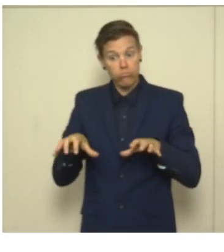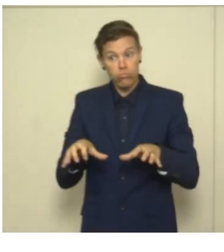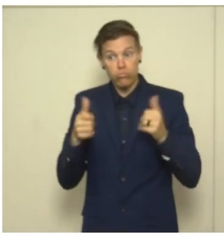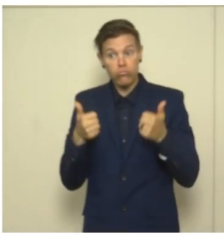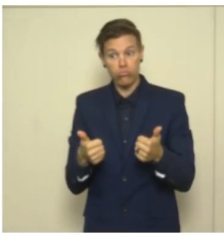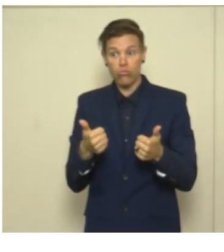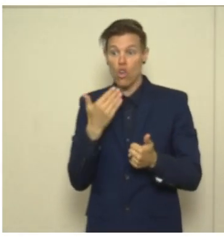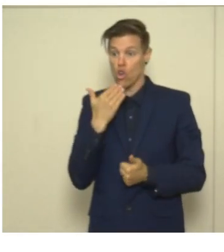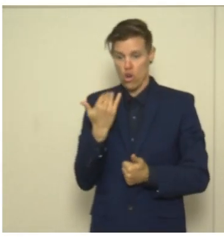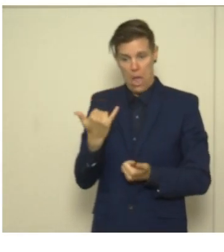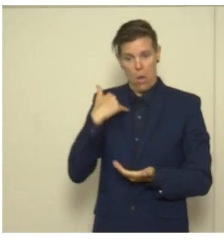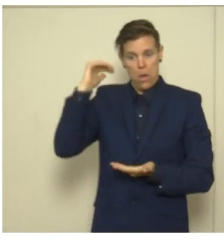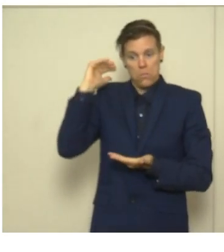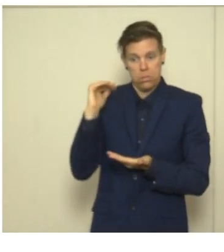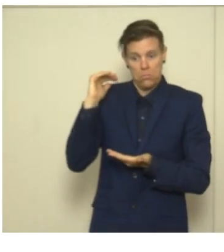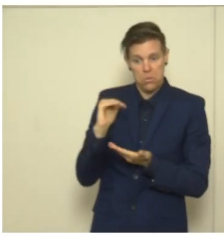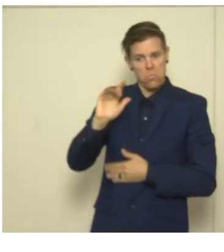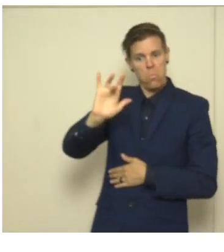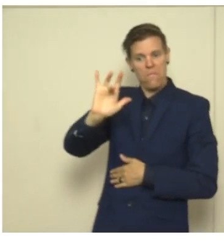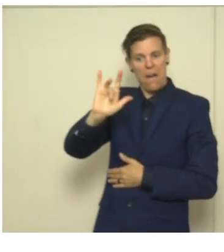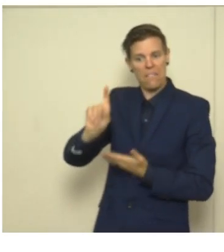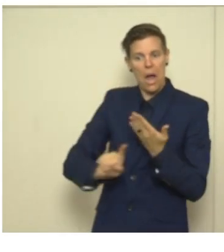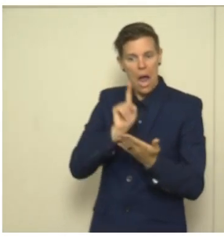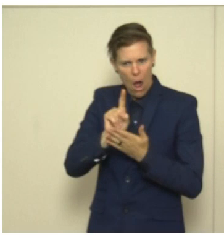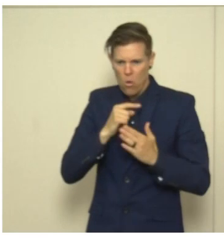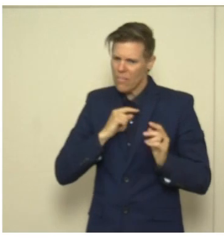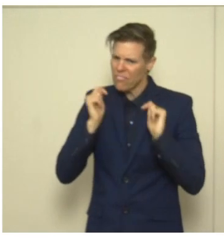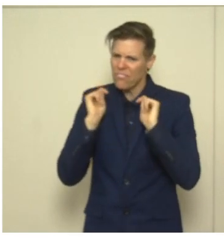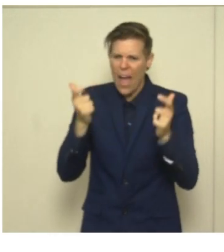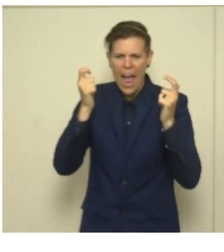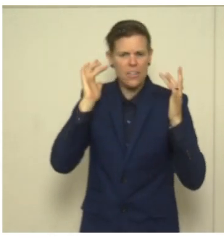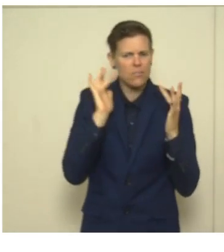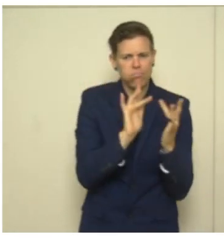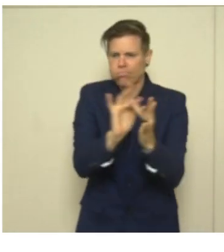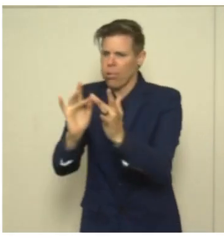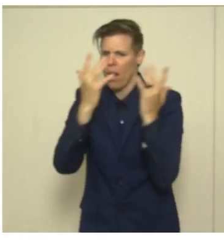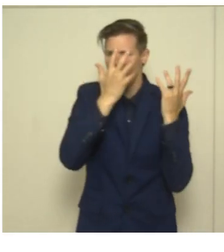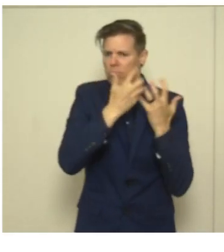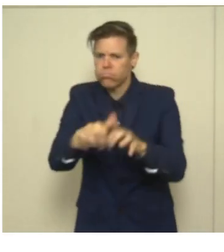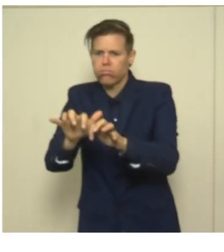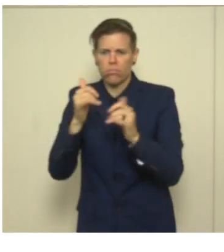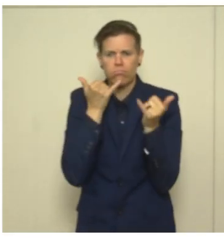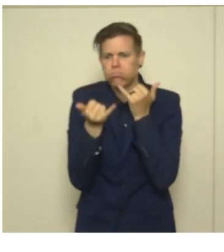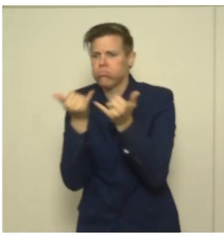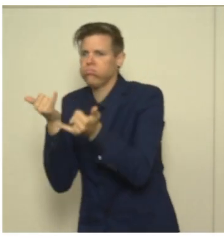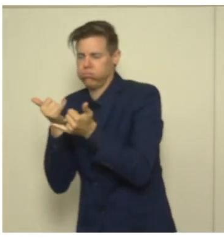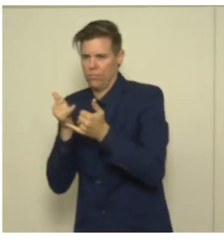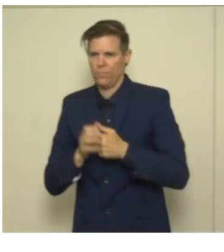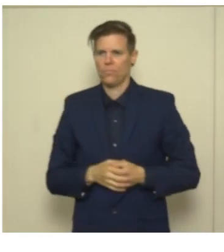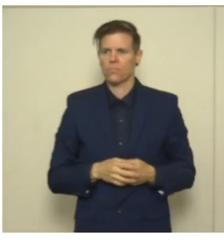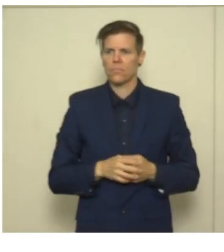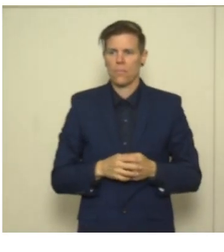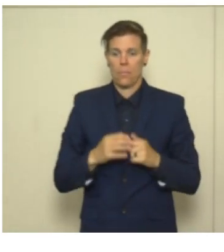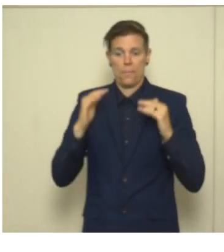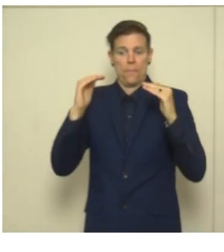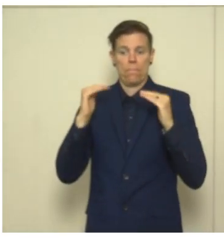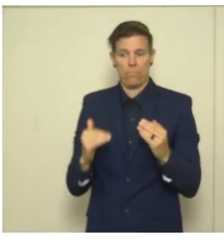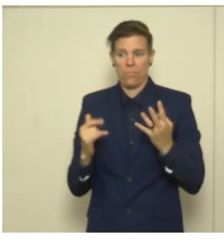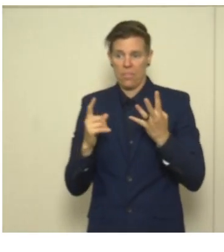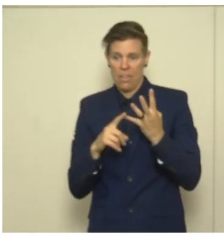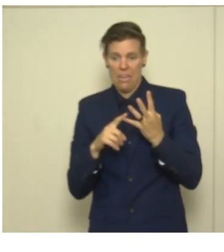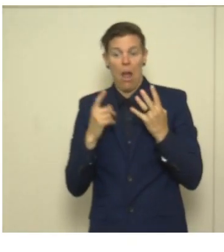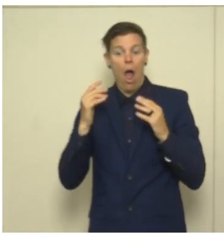contacts, week ending 9/18. And again, our hospital capacity, which is really the critical test. Now again, we don't want